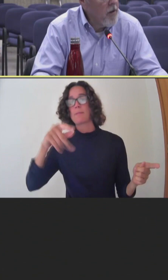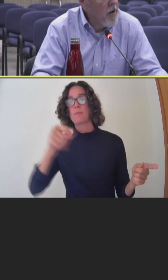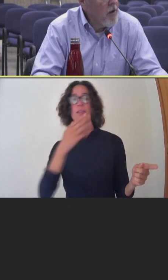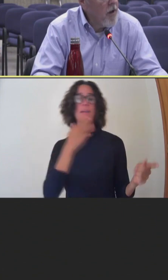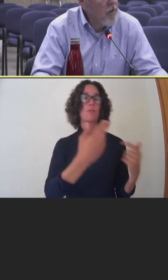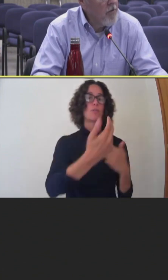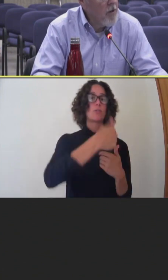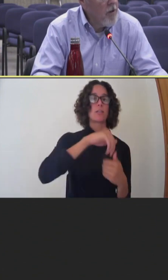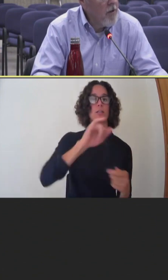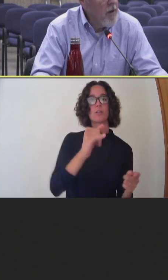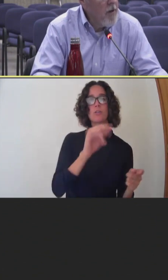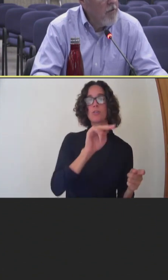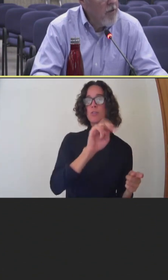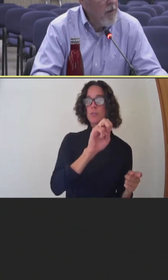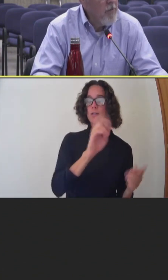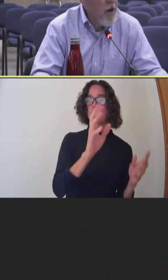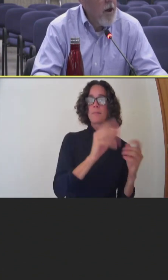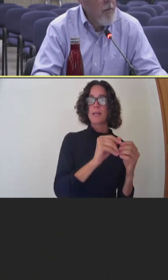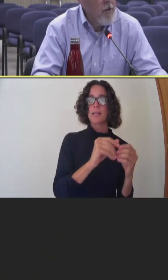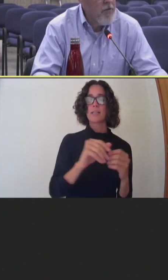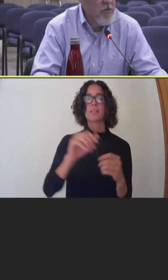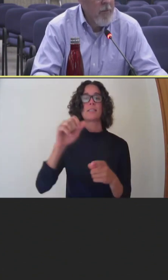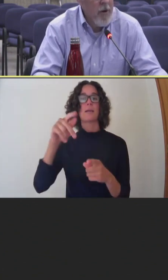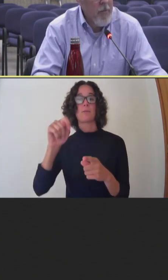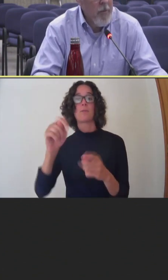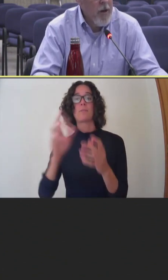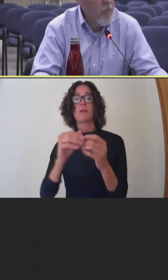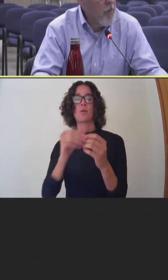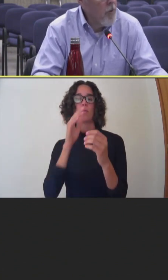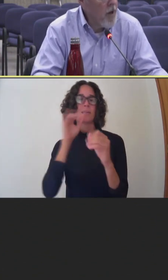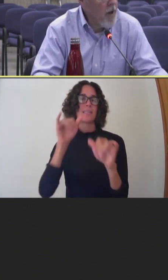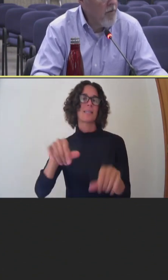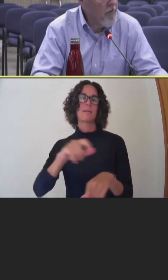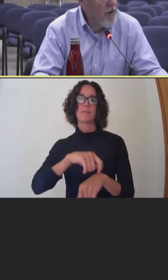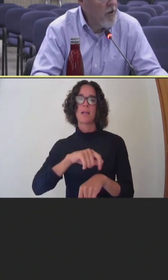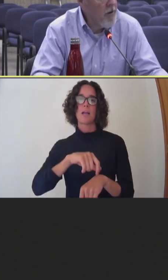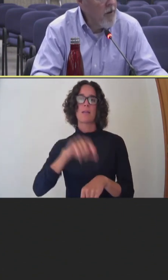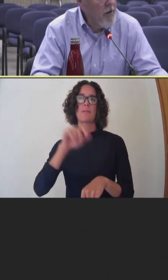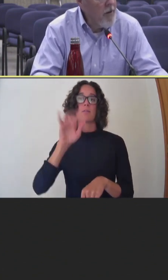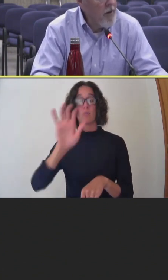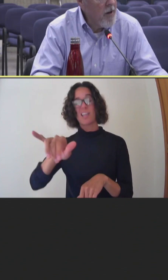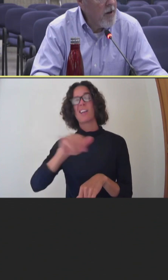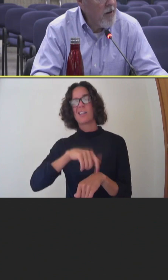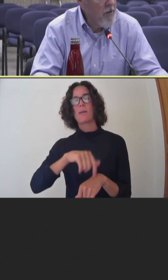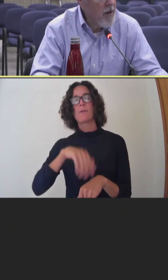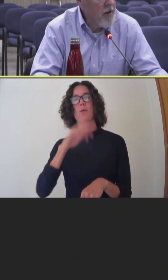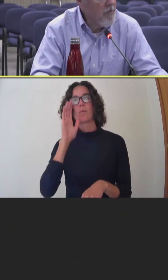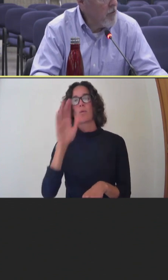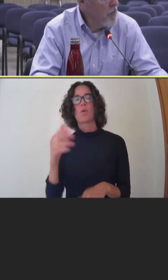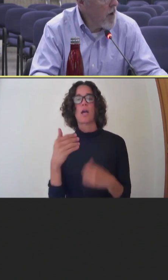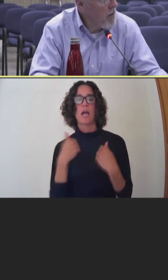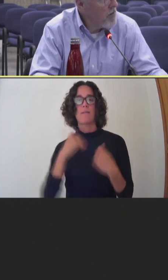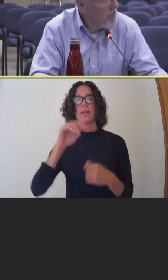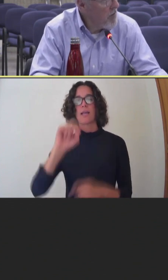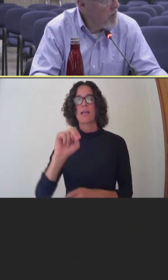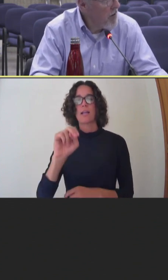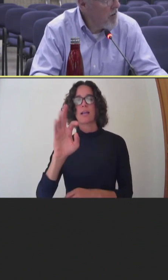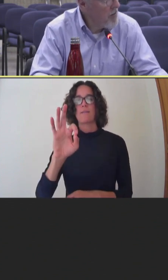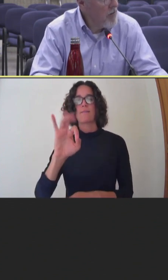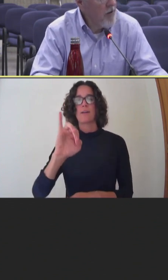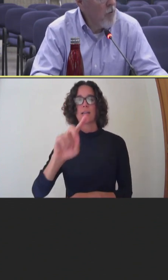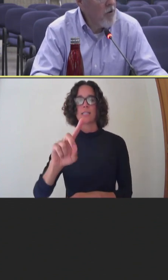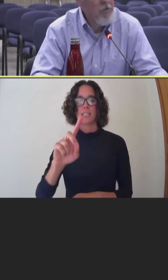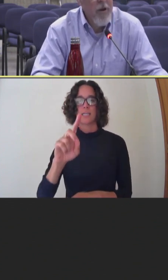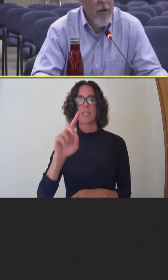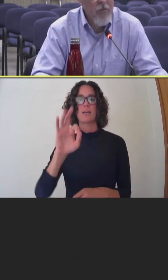meeting at the same time as the September meeting, we will have NFID flu night at